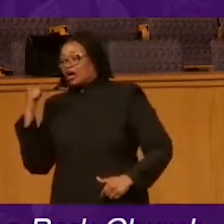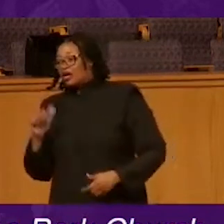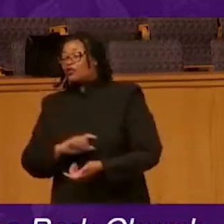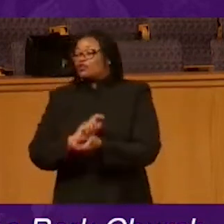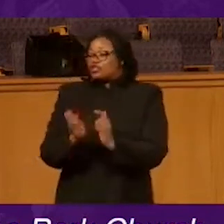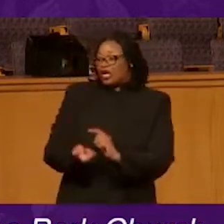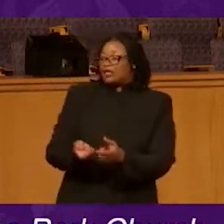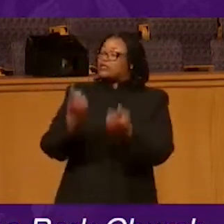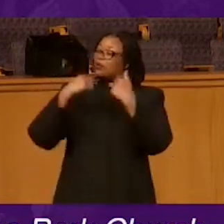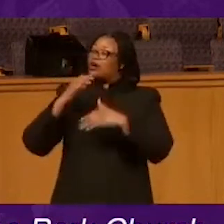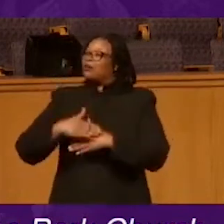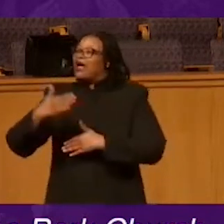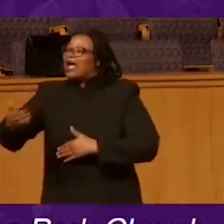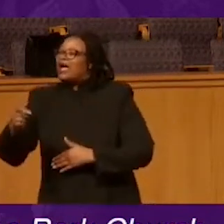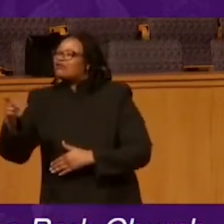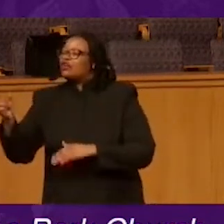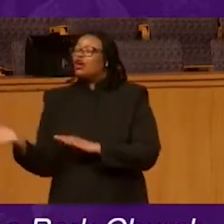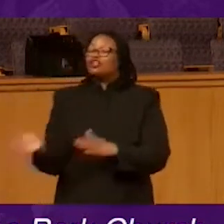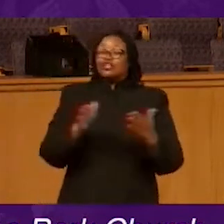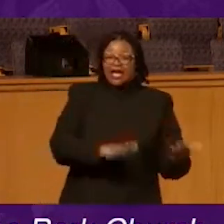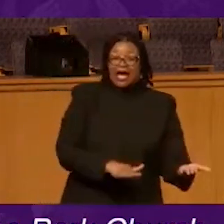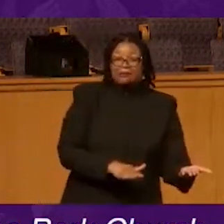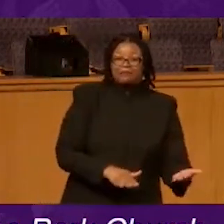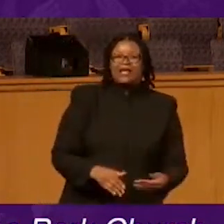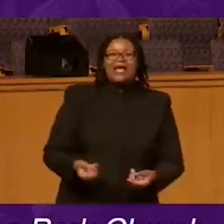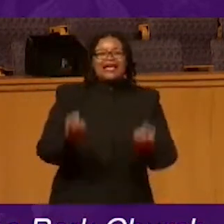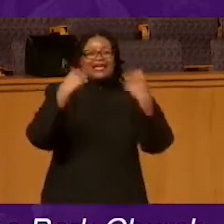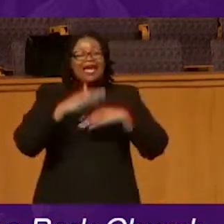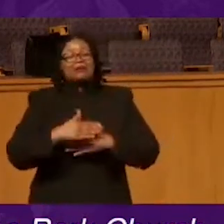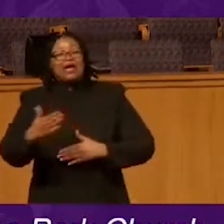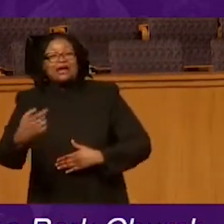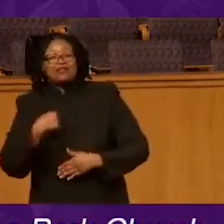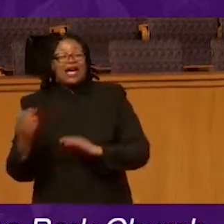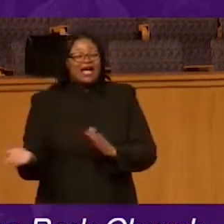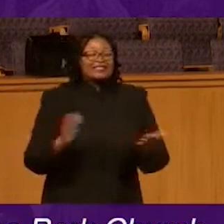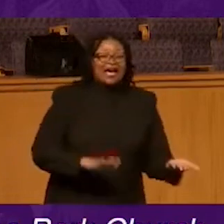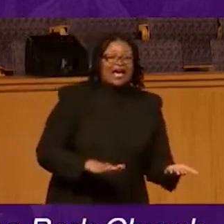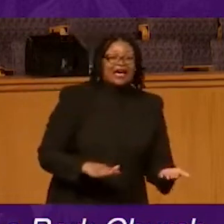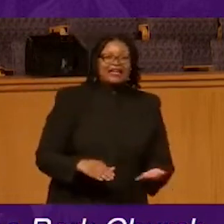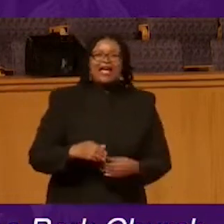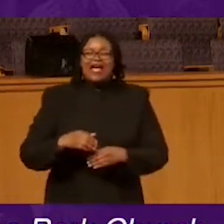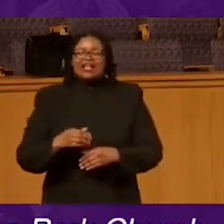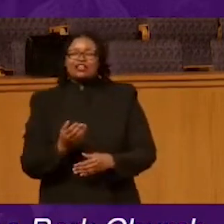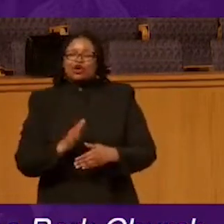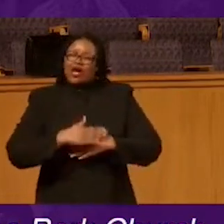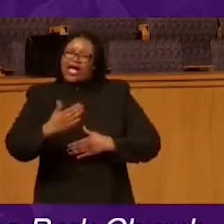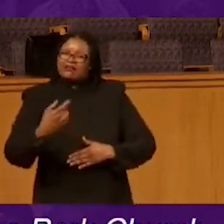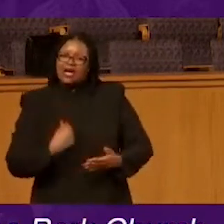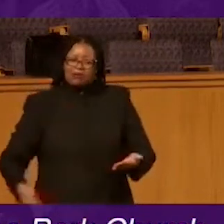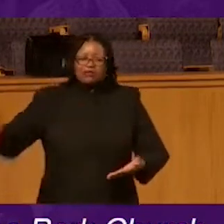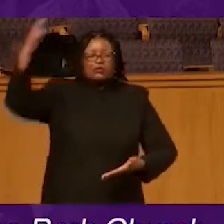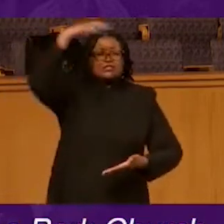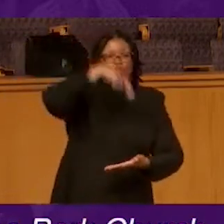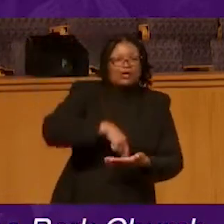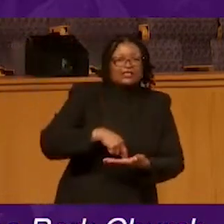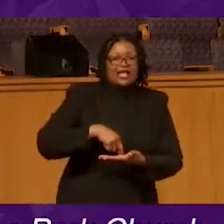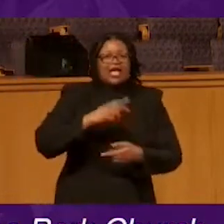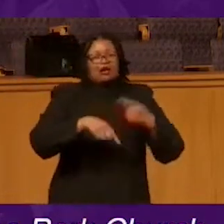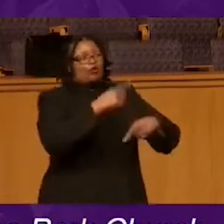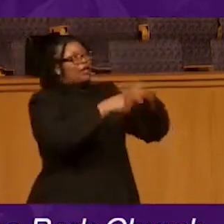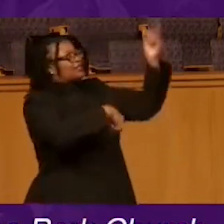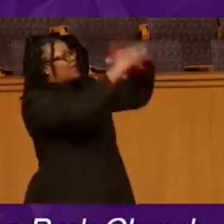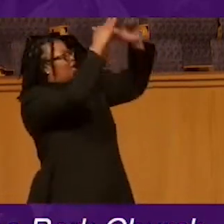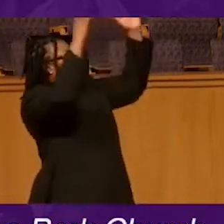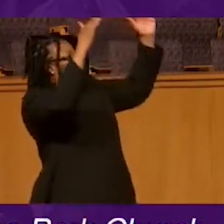that will come after you die. He came after I died, after I was resurrected, after I ascended. And